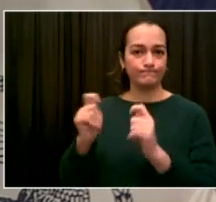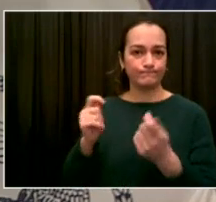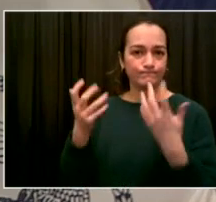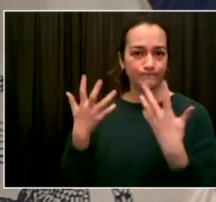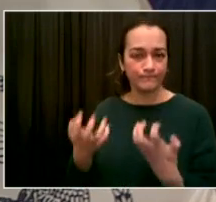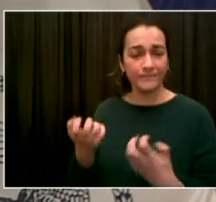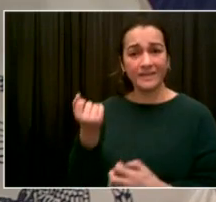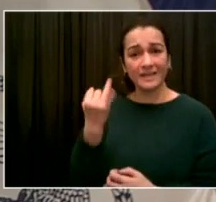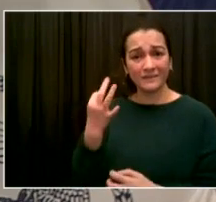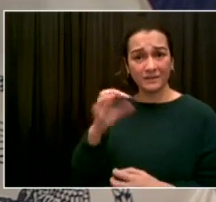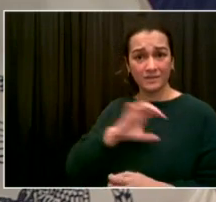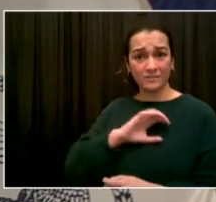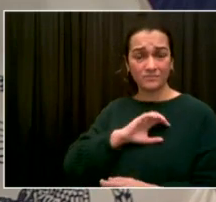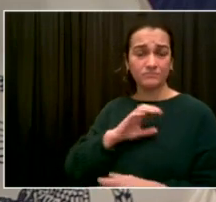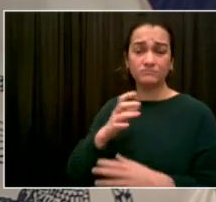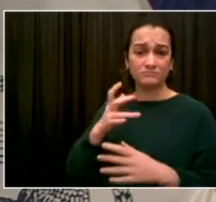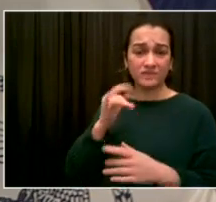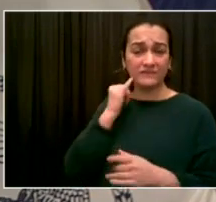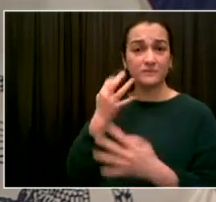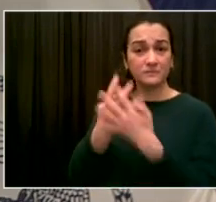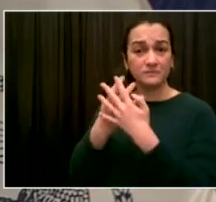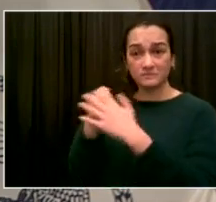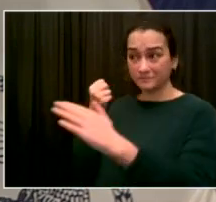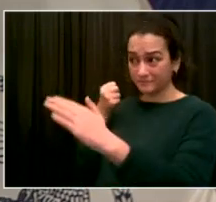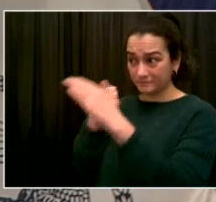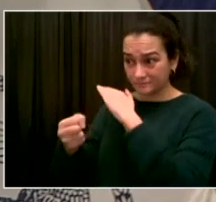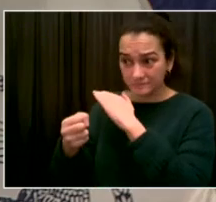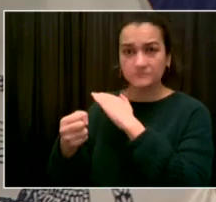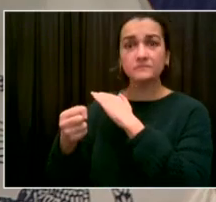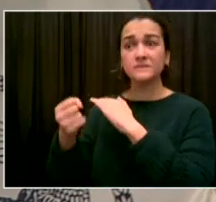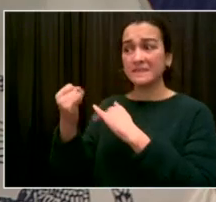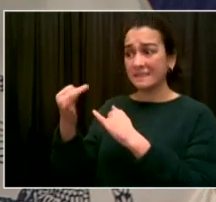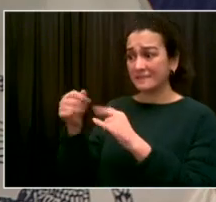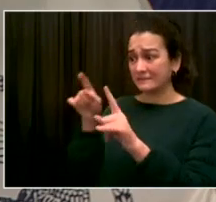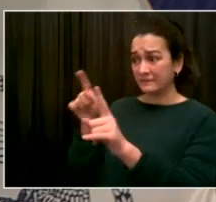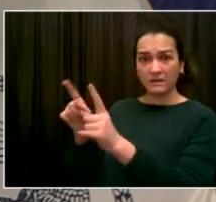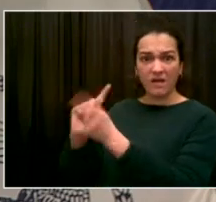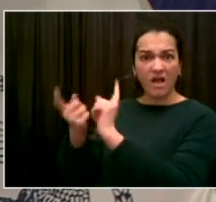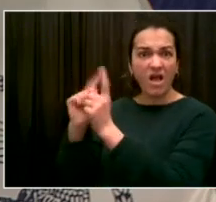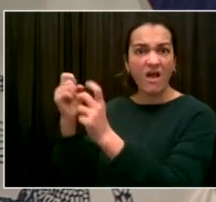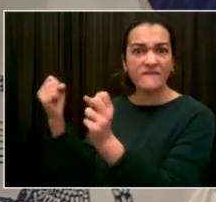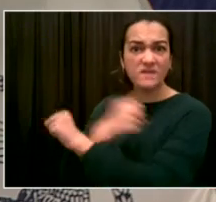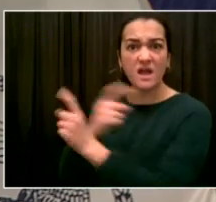what we have been building. And I think there's actually a lot of common ground with the mayor-elect on that.